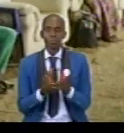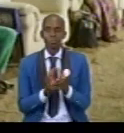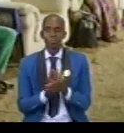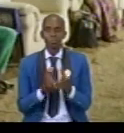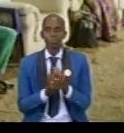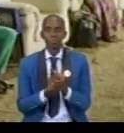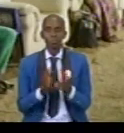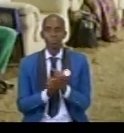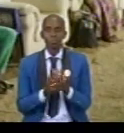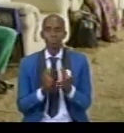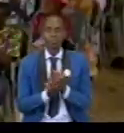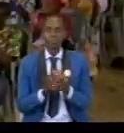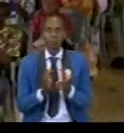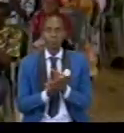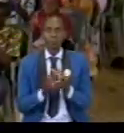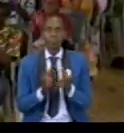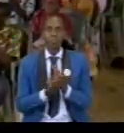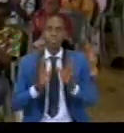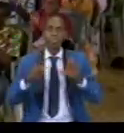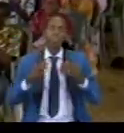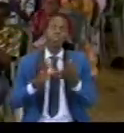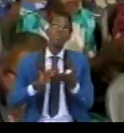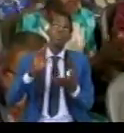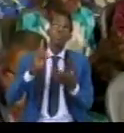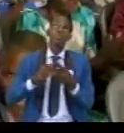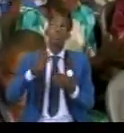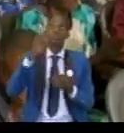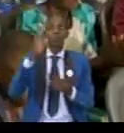well. Give glory to God together.